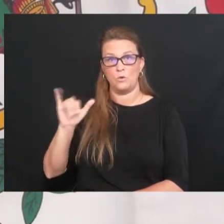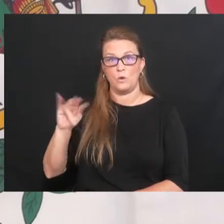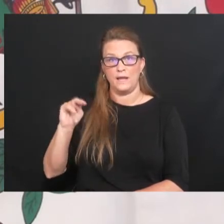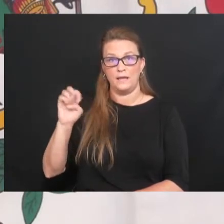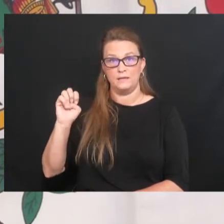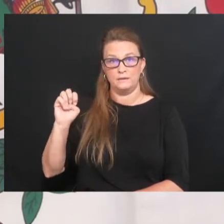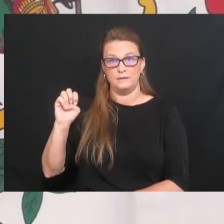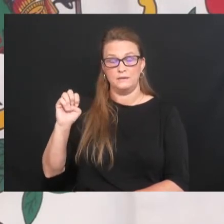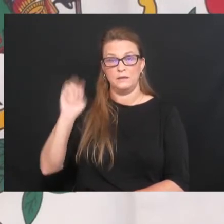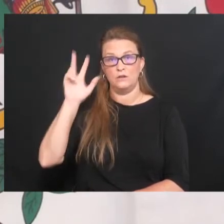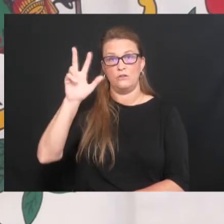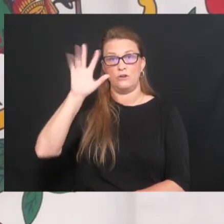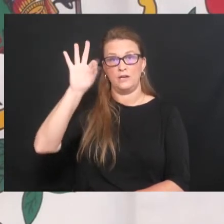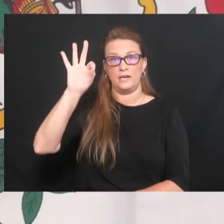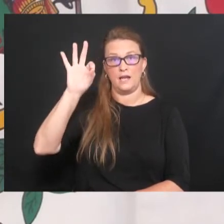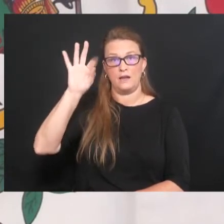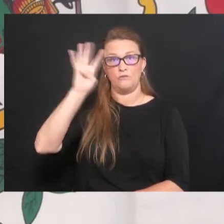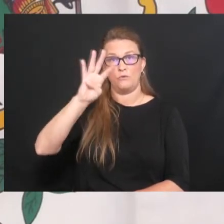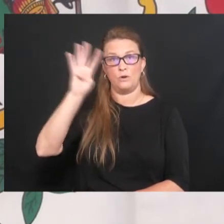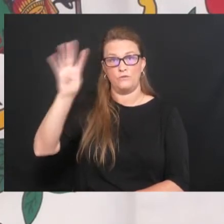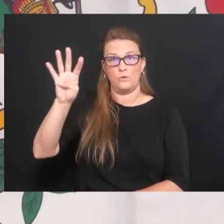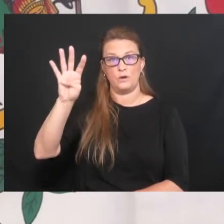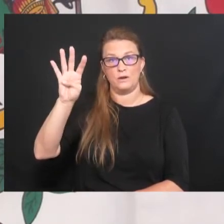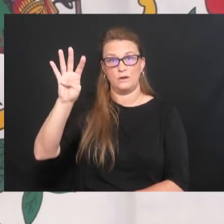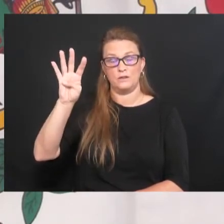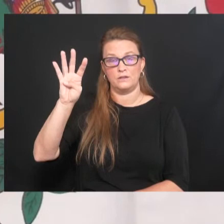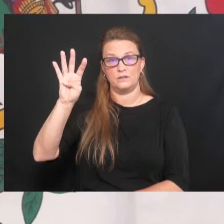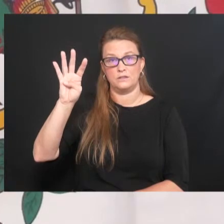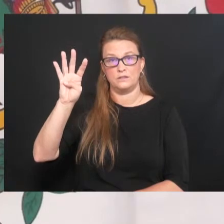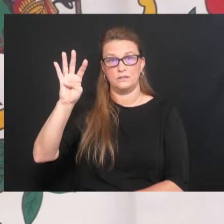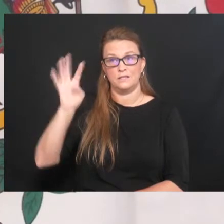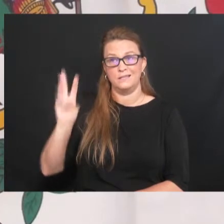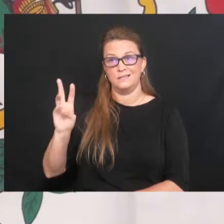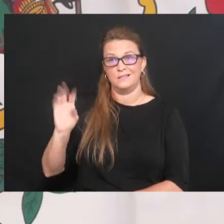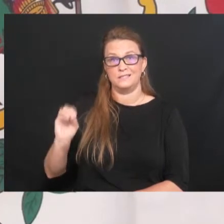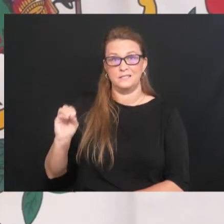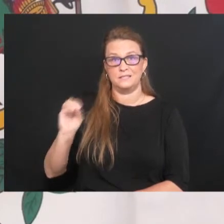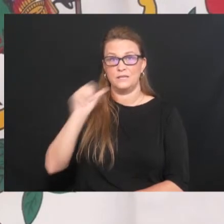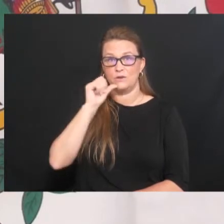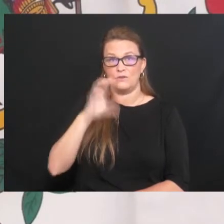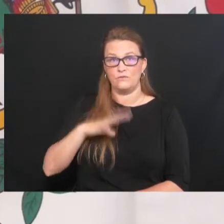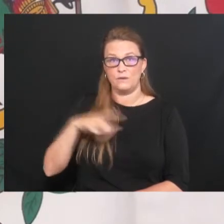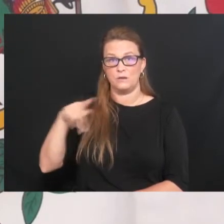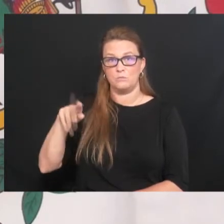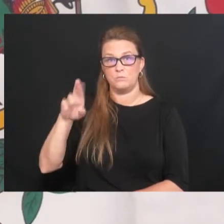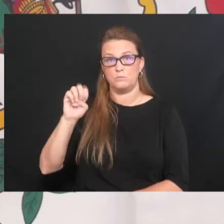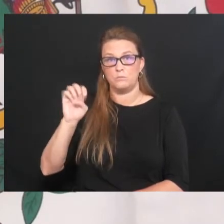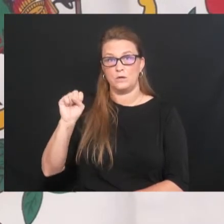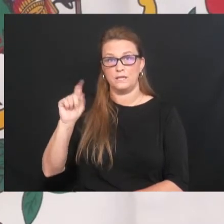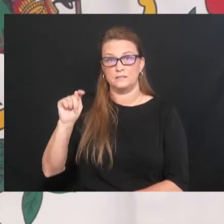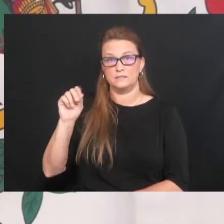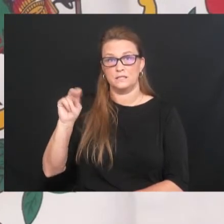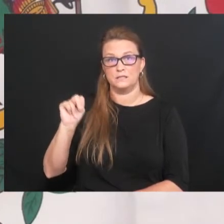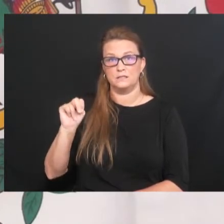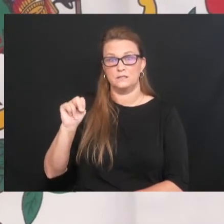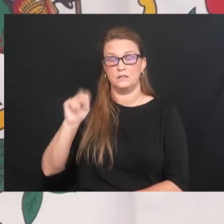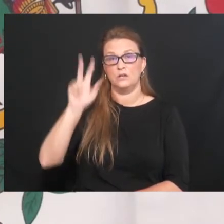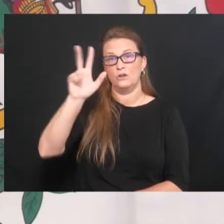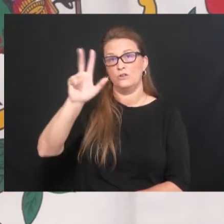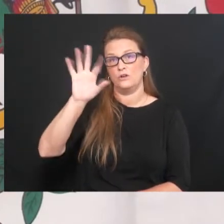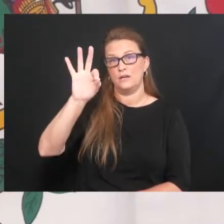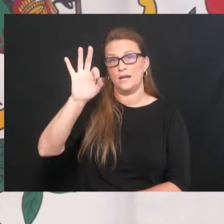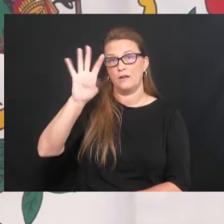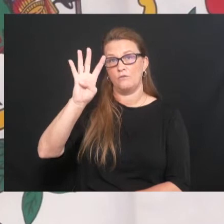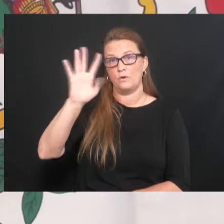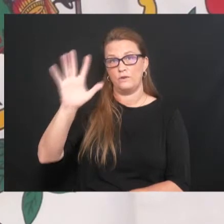County. The 3,944th death is a 60-year-old female from Preston County. The